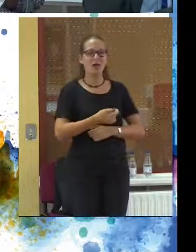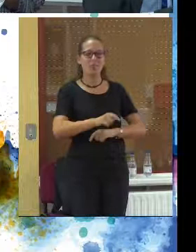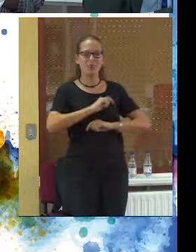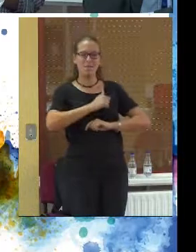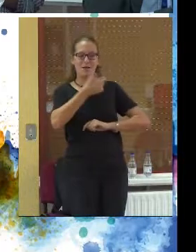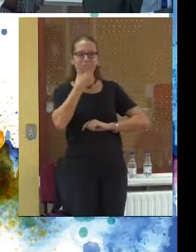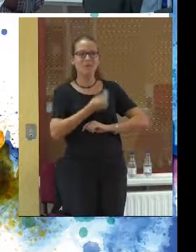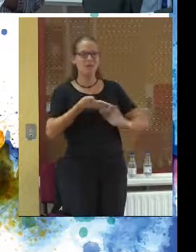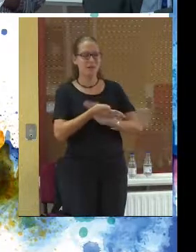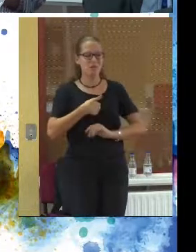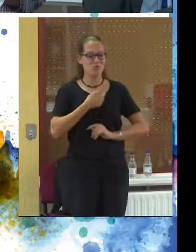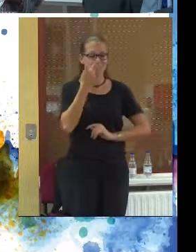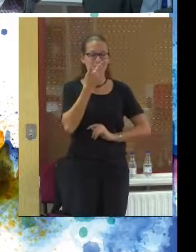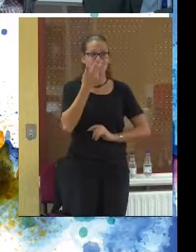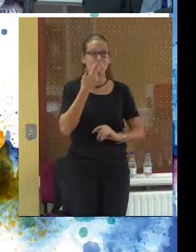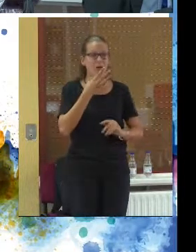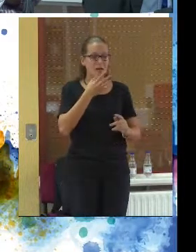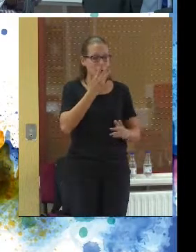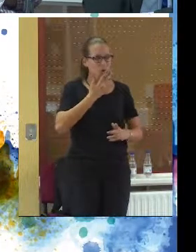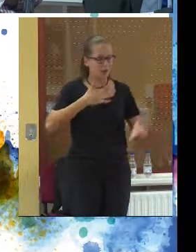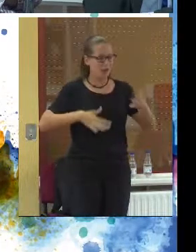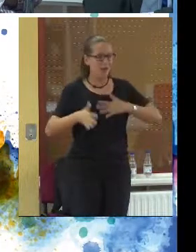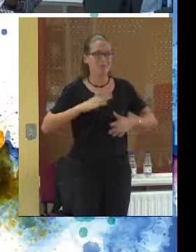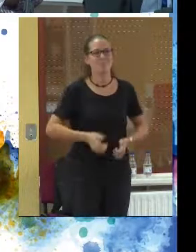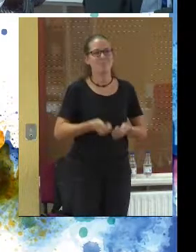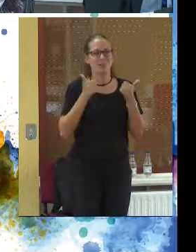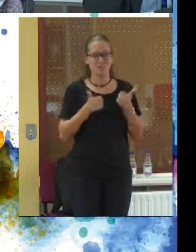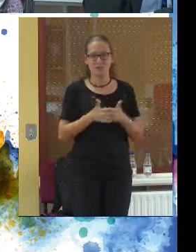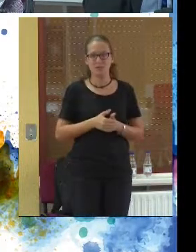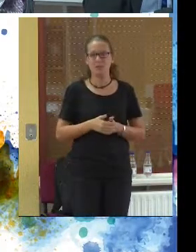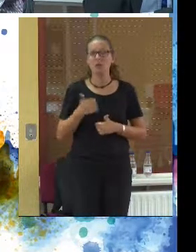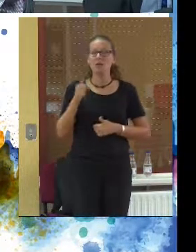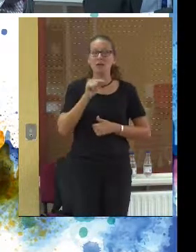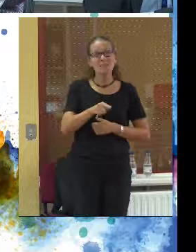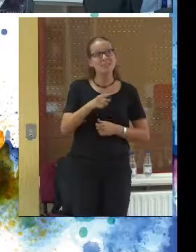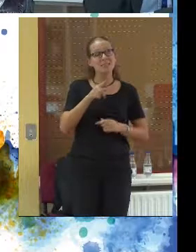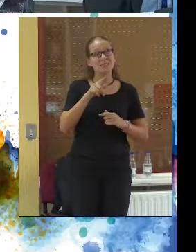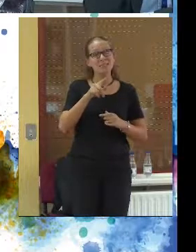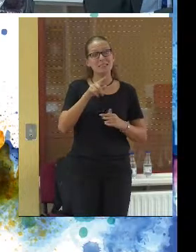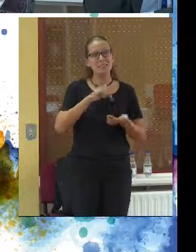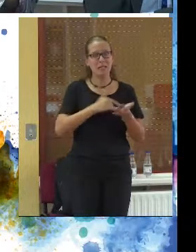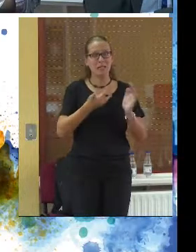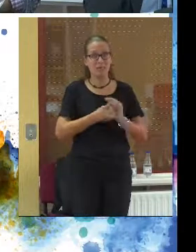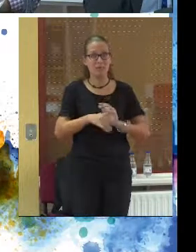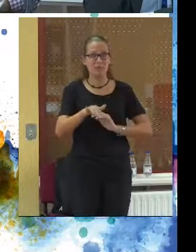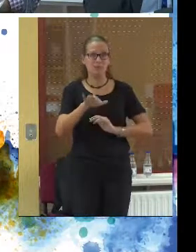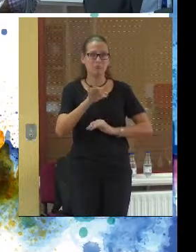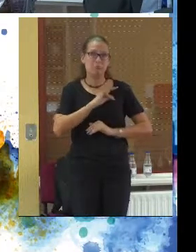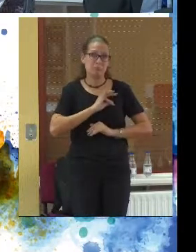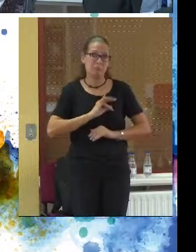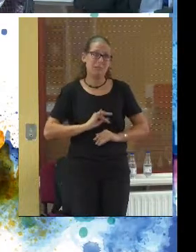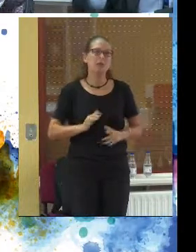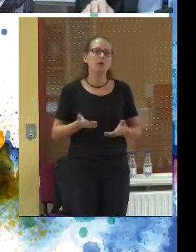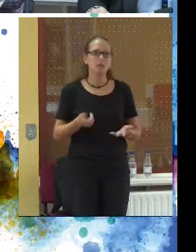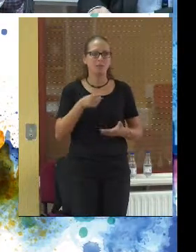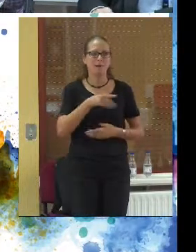the user and acquire this information and this knowledge. And this is not something just for this case, but all types